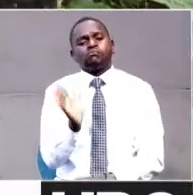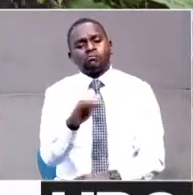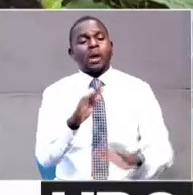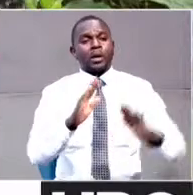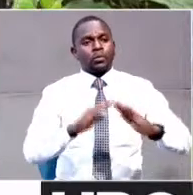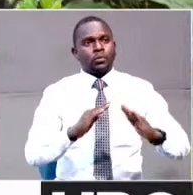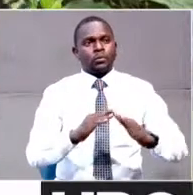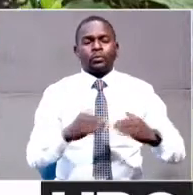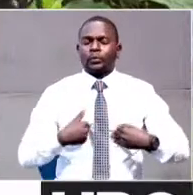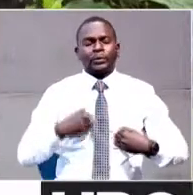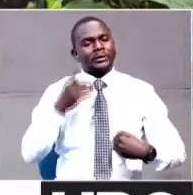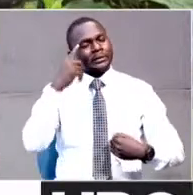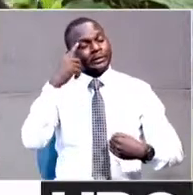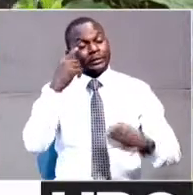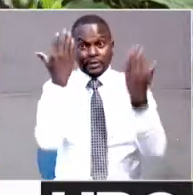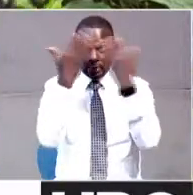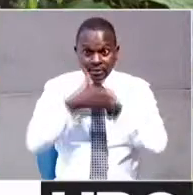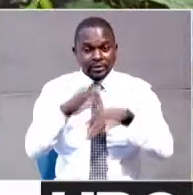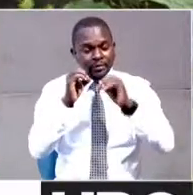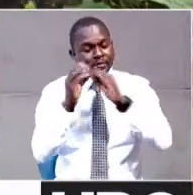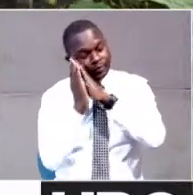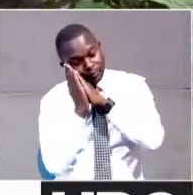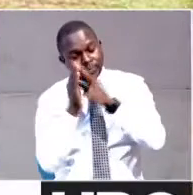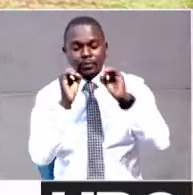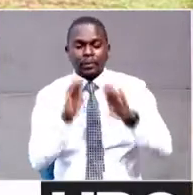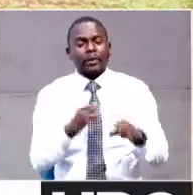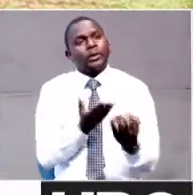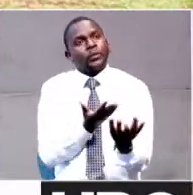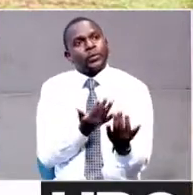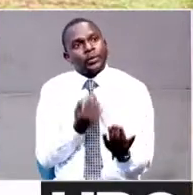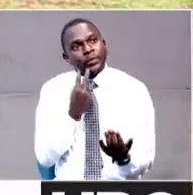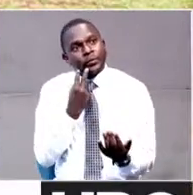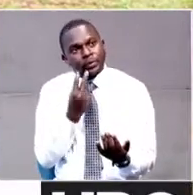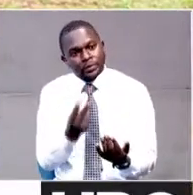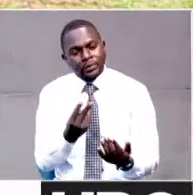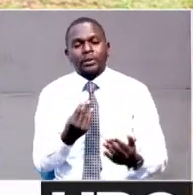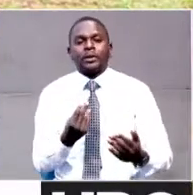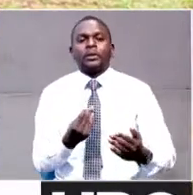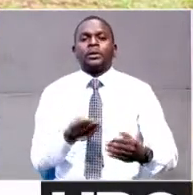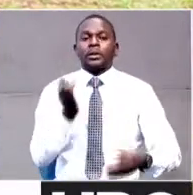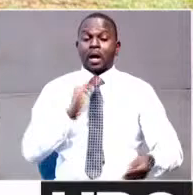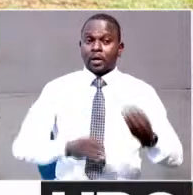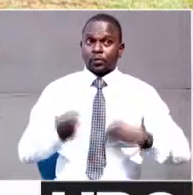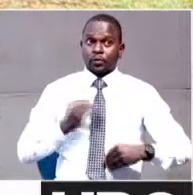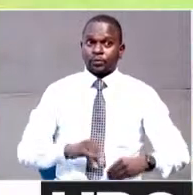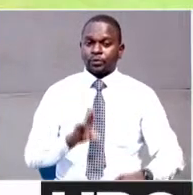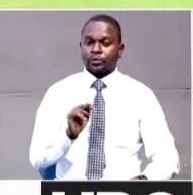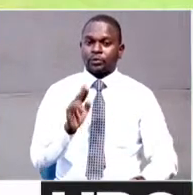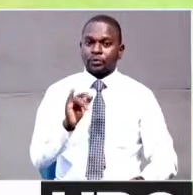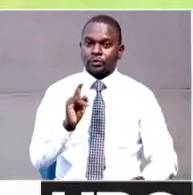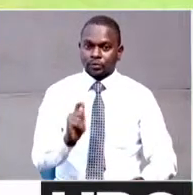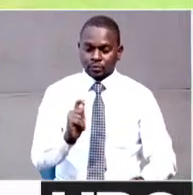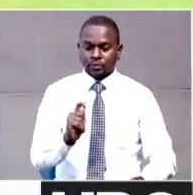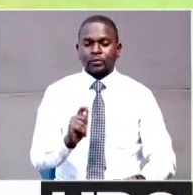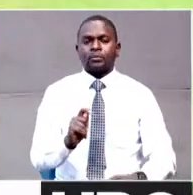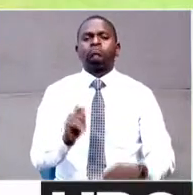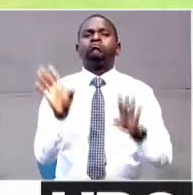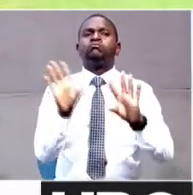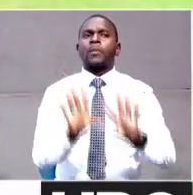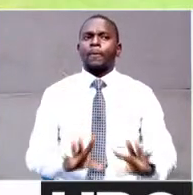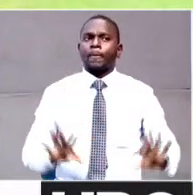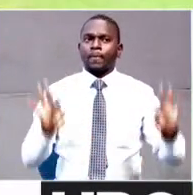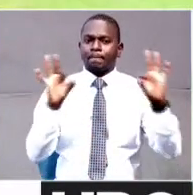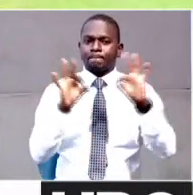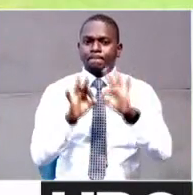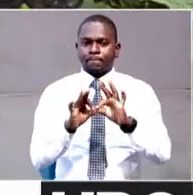I couldn't sleep because I was waiting to see her. The State House Anti-Corruption Unit played a key role